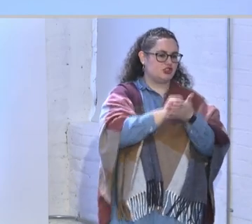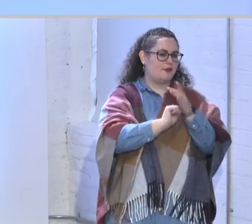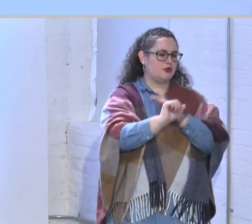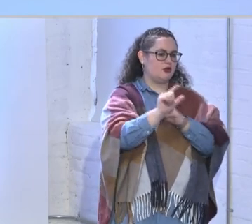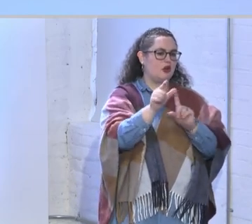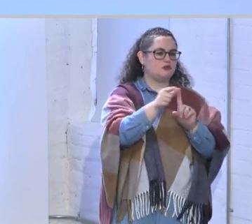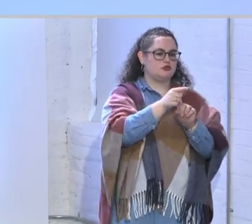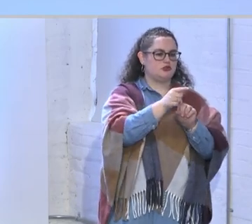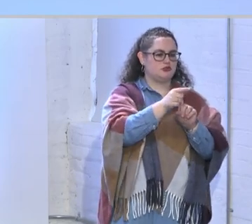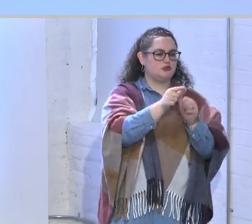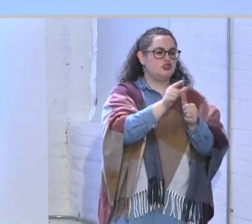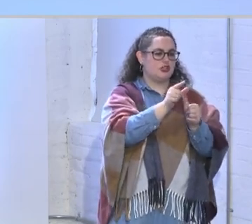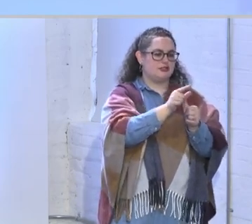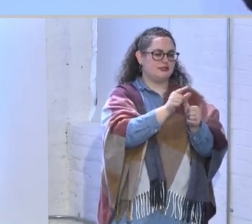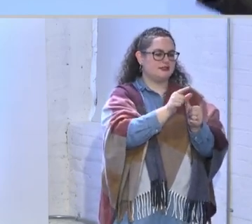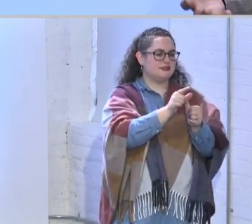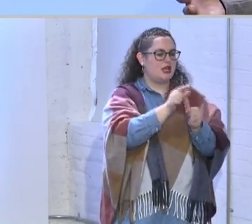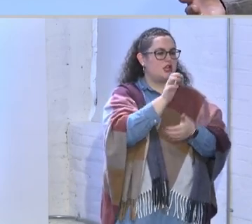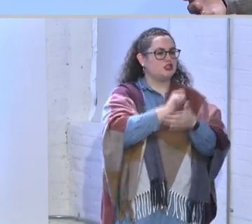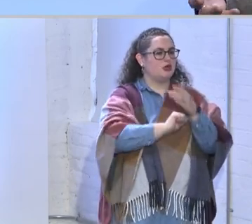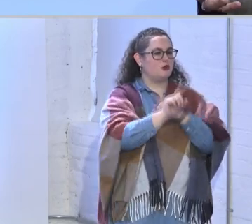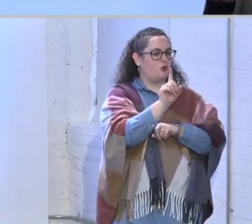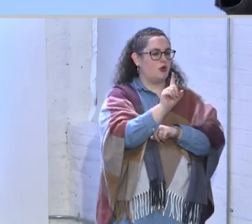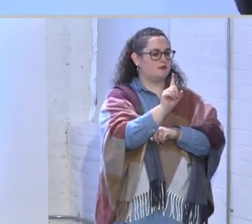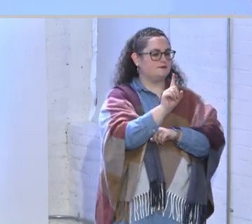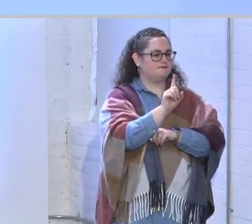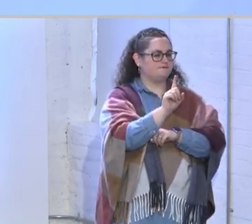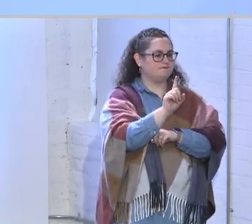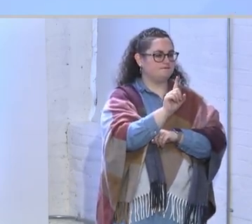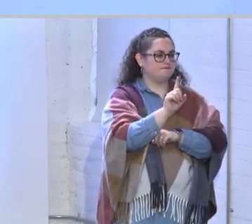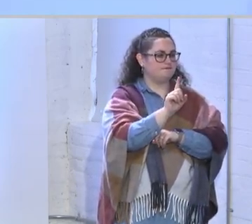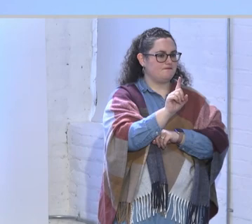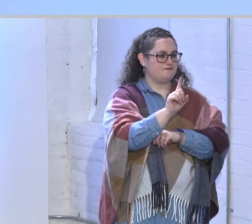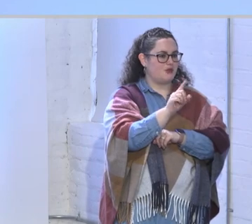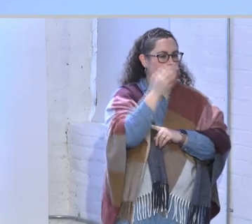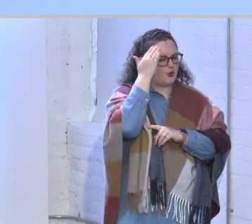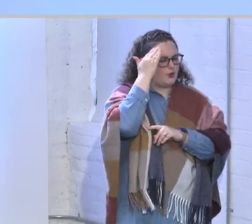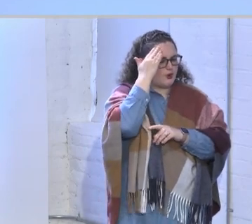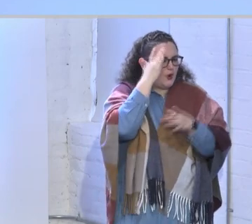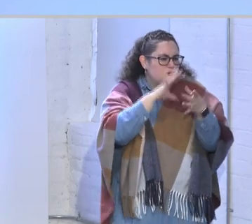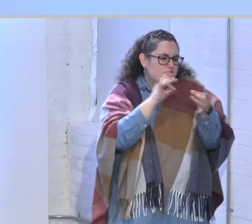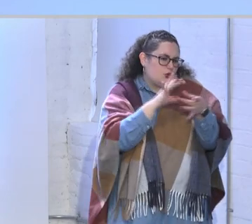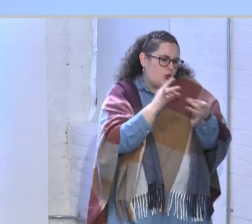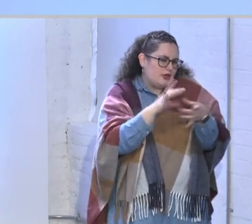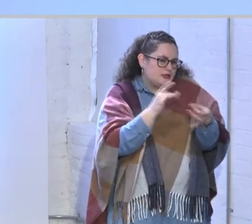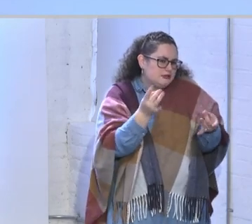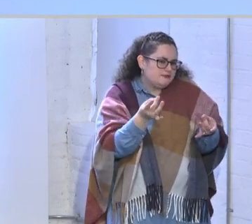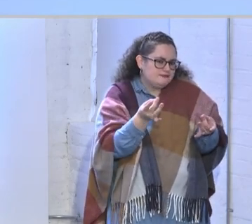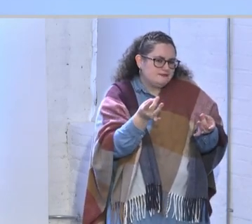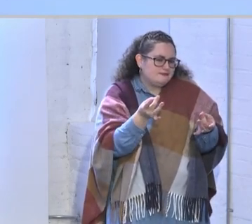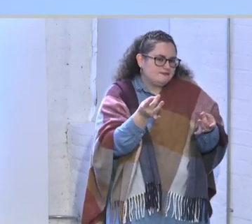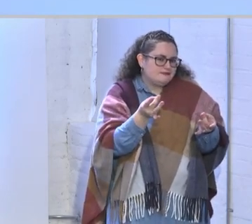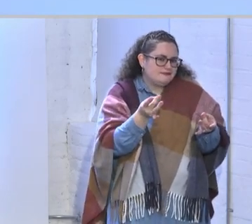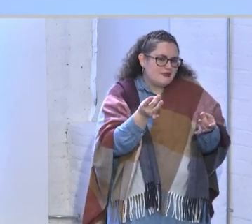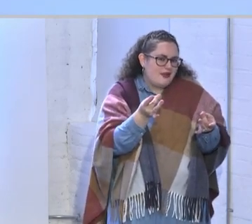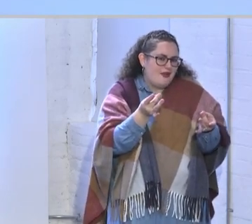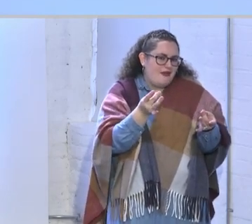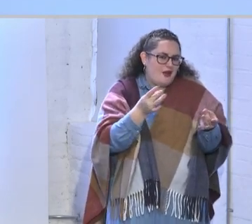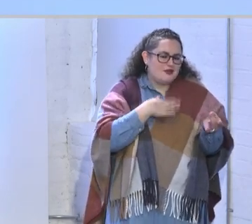it's really the first time that we see his purpose for mankind in flourishing. And